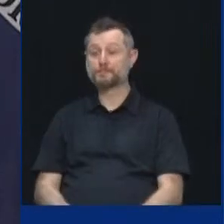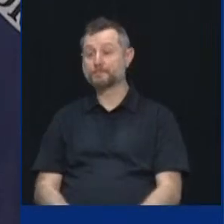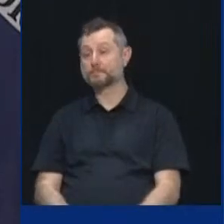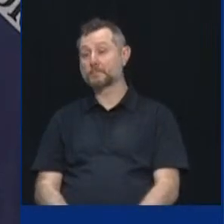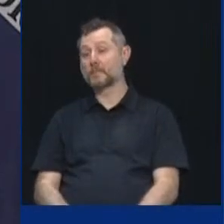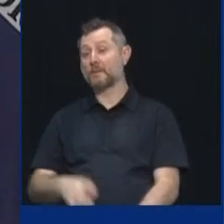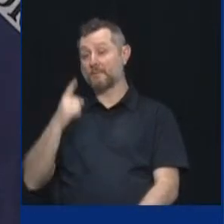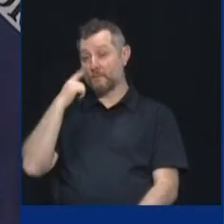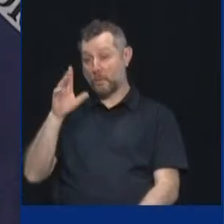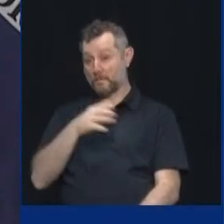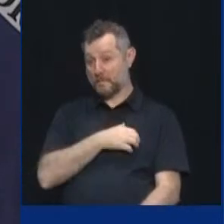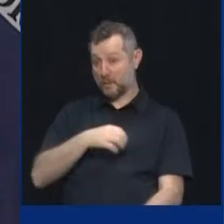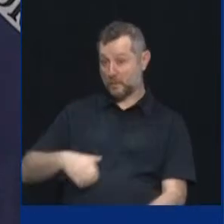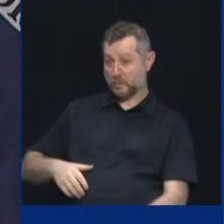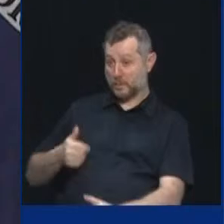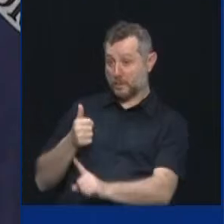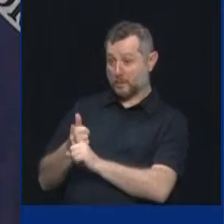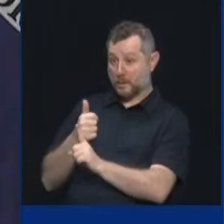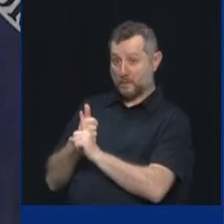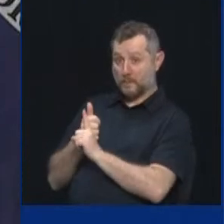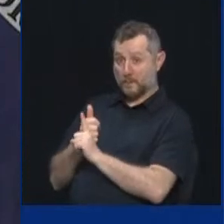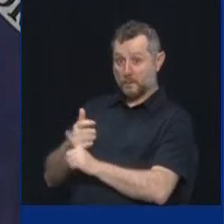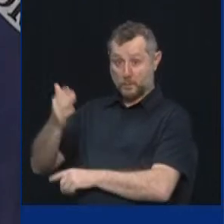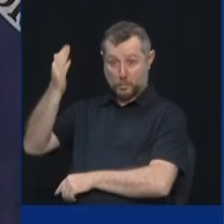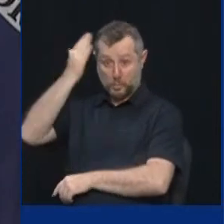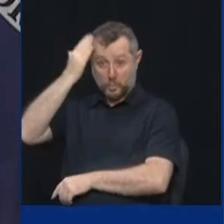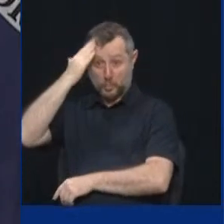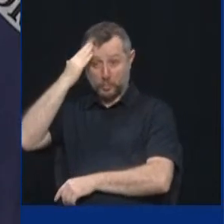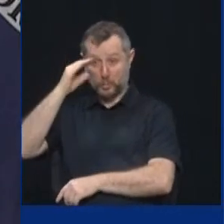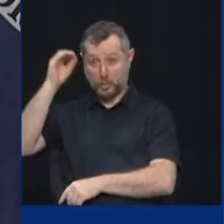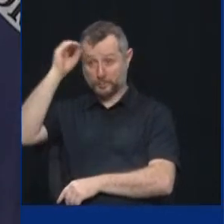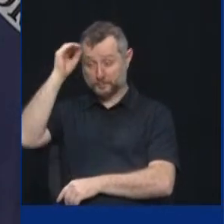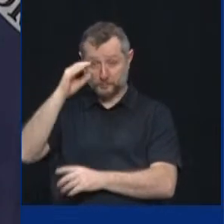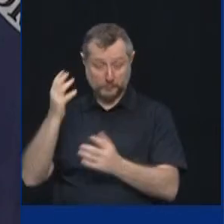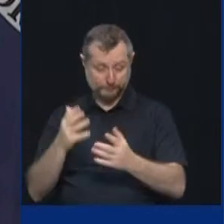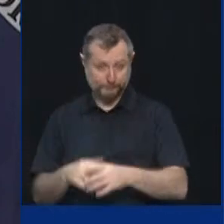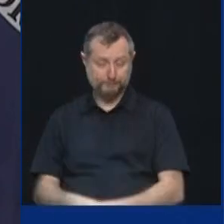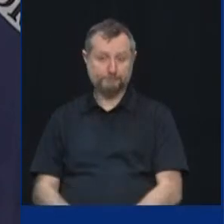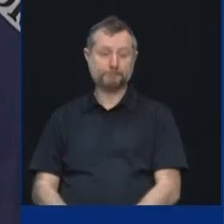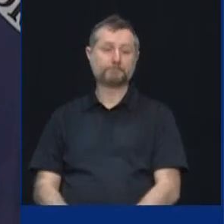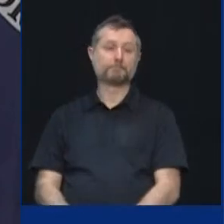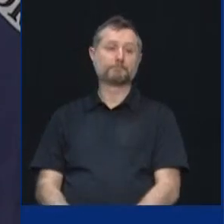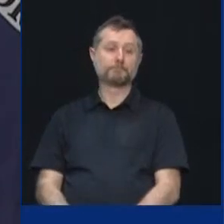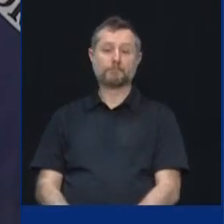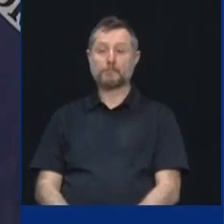mayor's concerned, and you know what I think about him, and you know what, frankly,